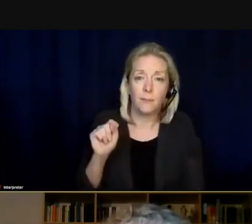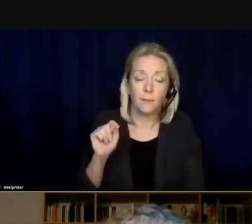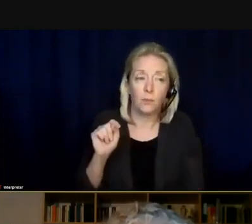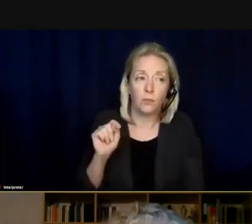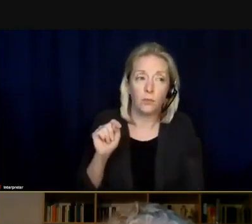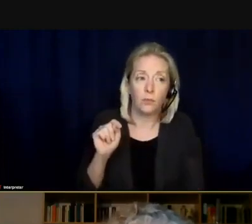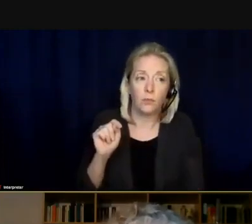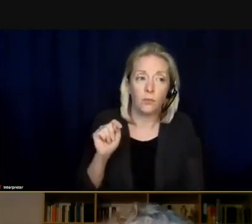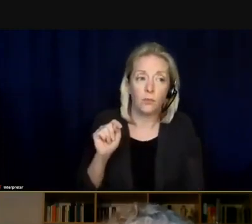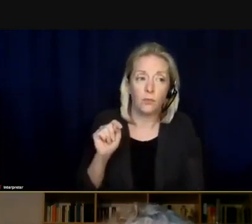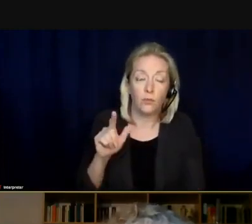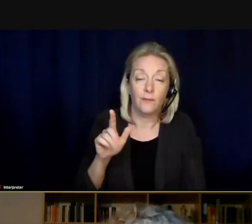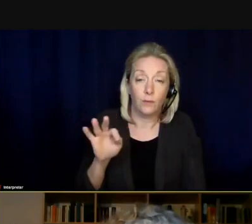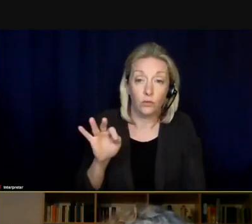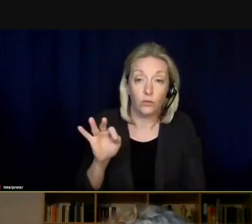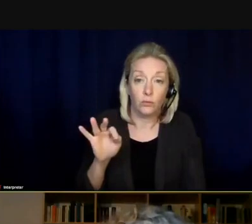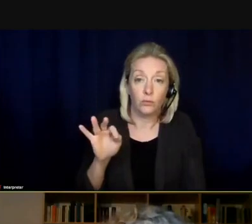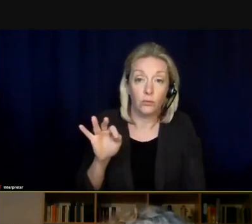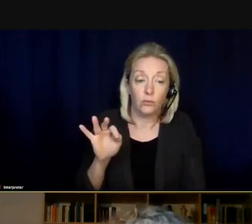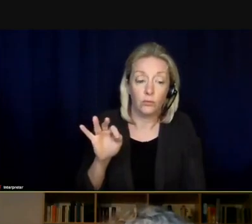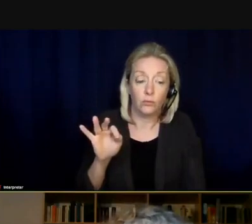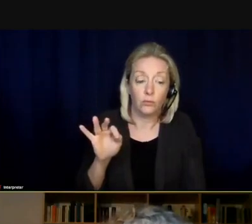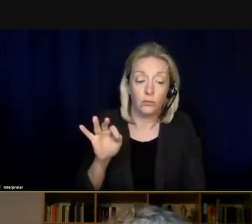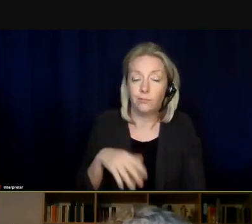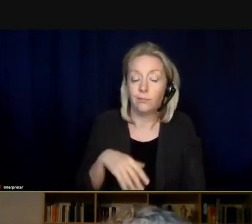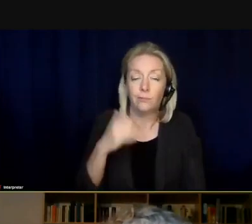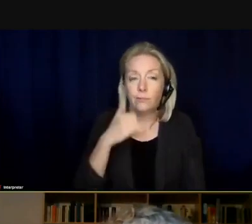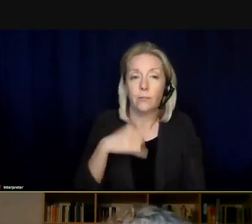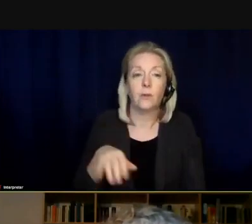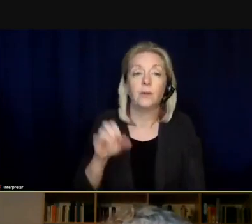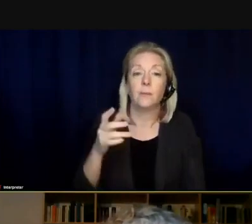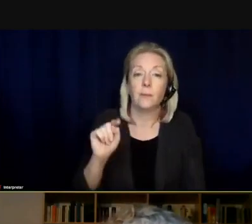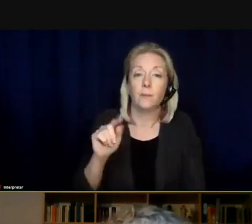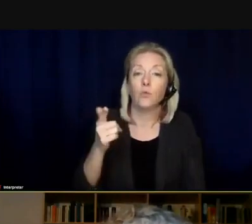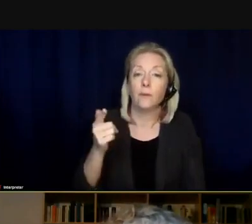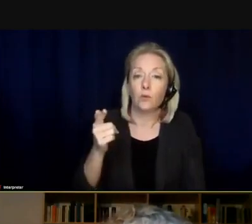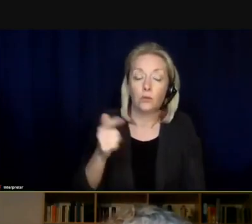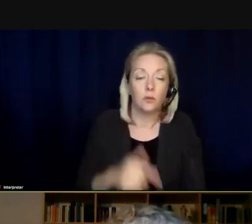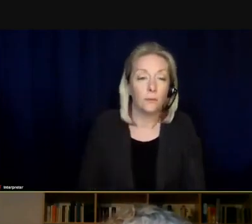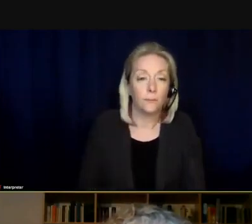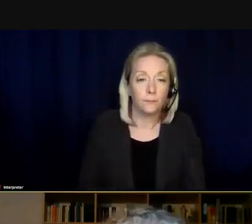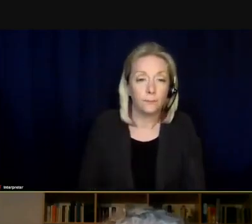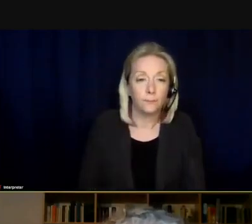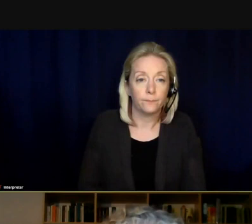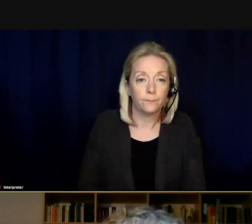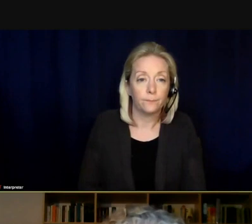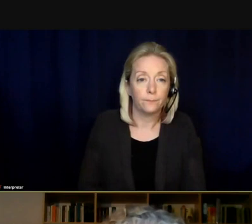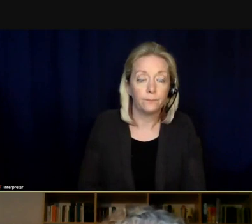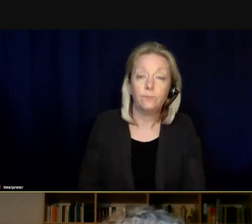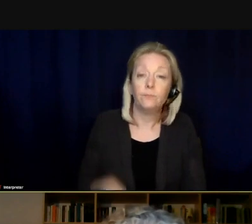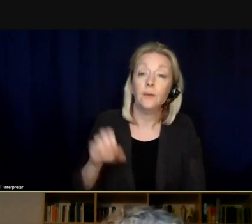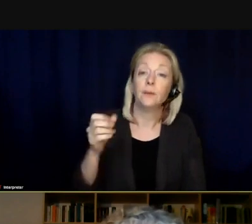September 21st. So let's see here. So let's do here, we'll put